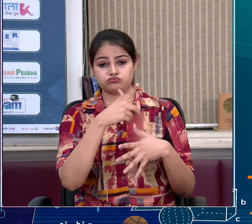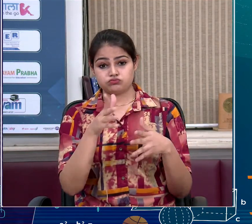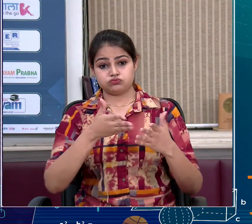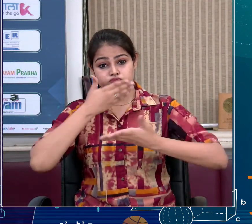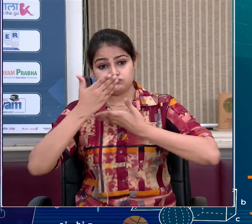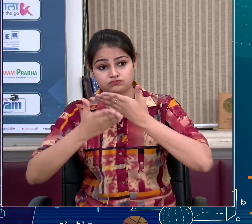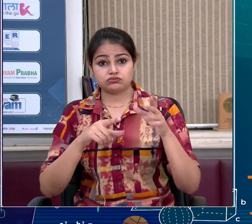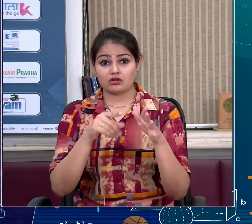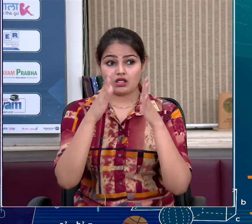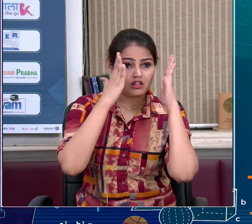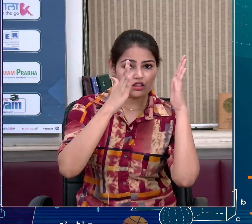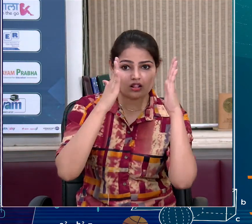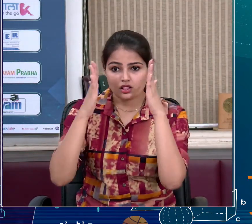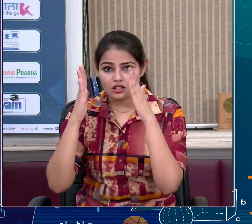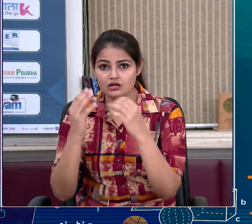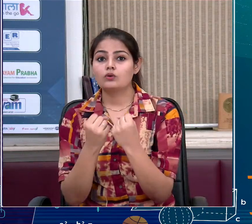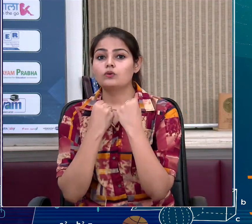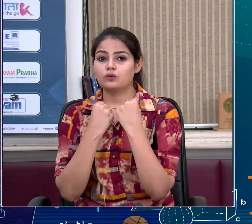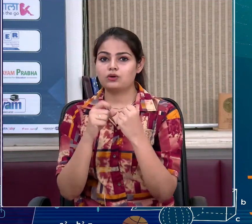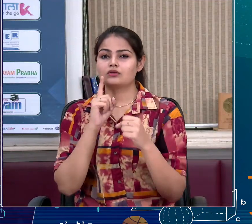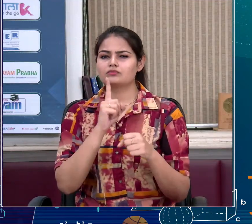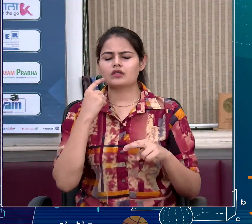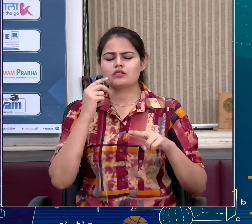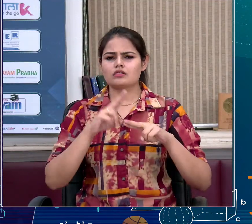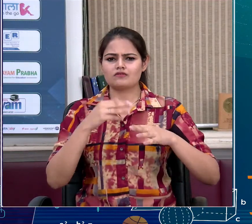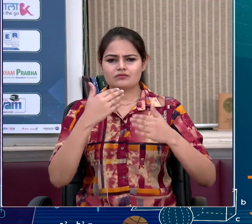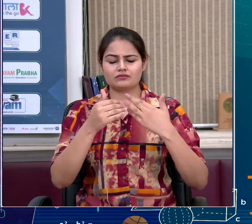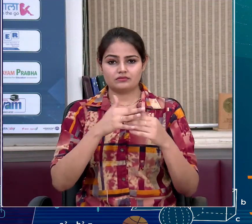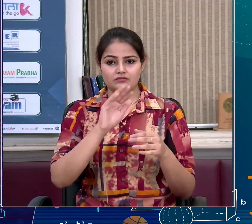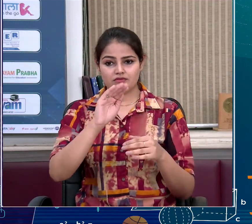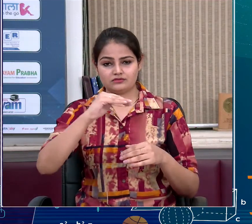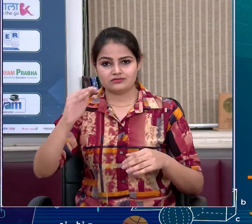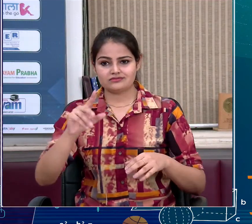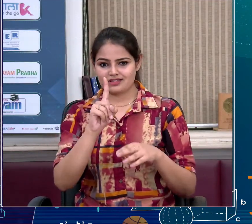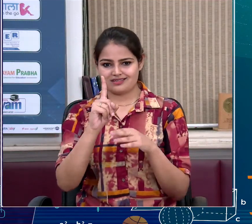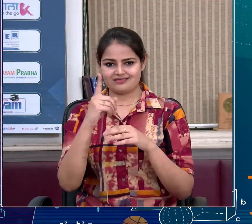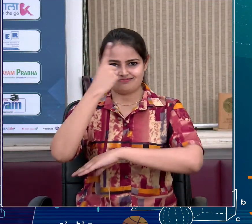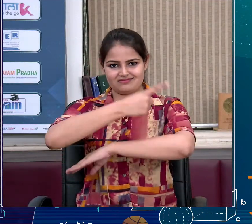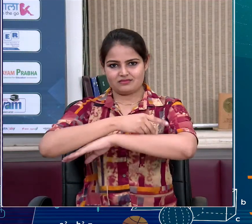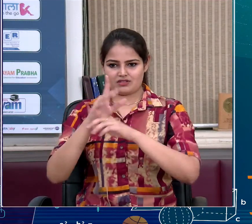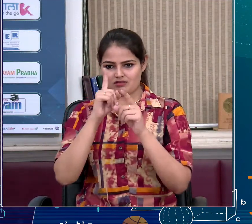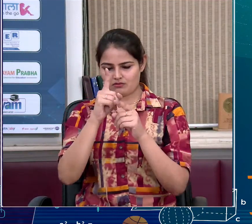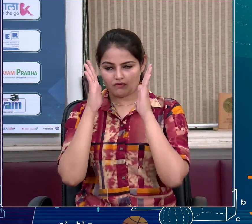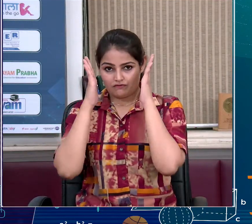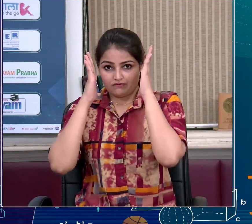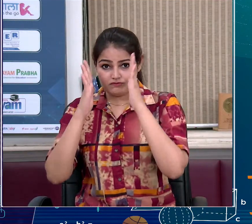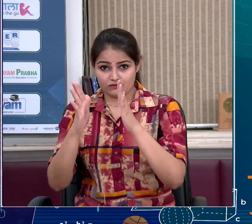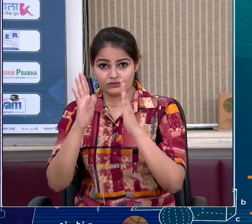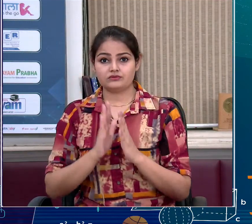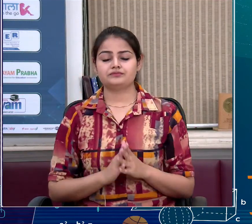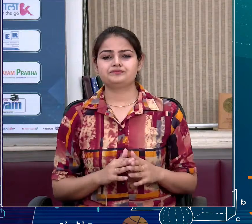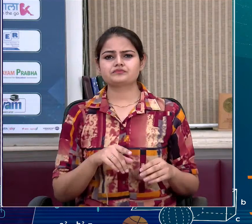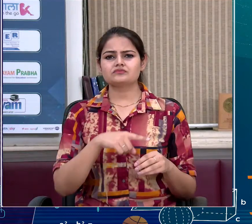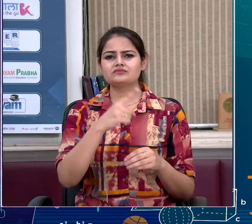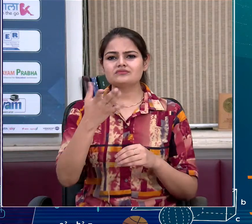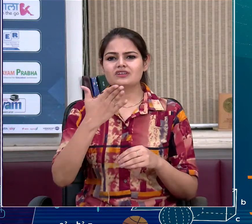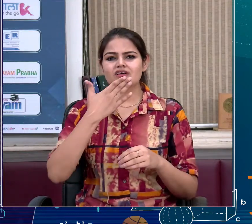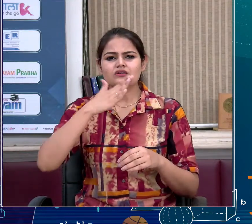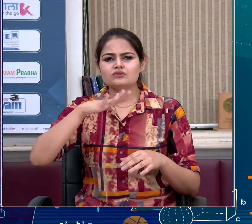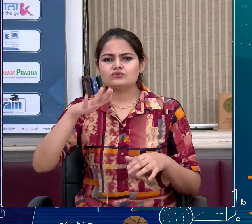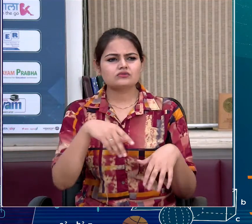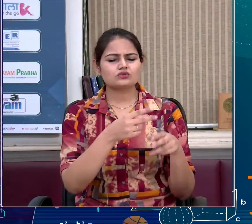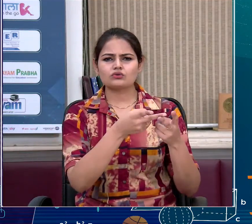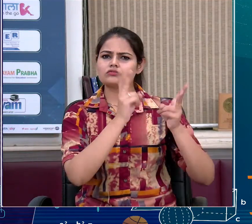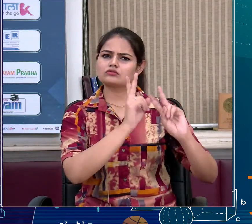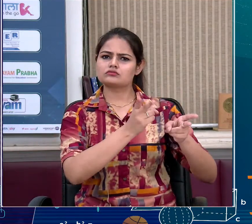effort, at least 2 children at a day. Or maybe, and also sensitize the children around you, even our own children who are not special needs,